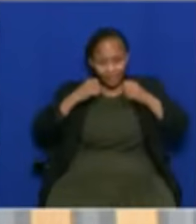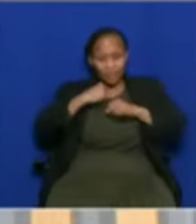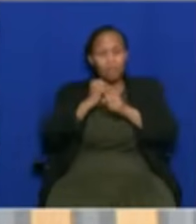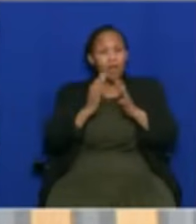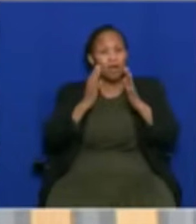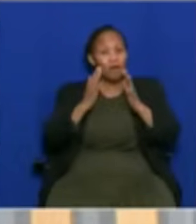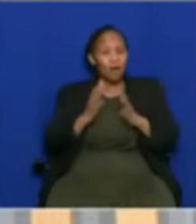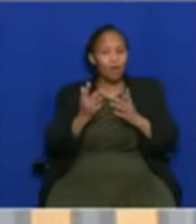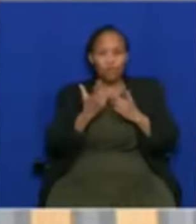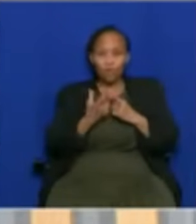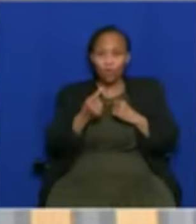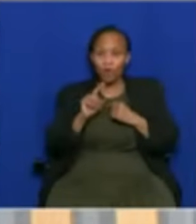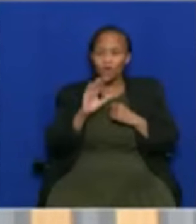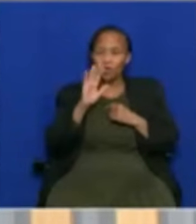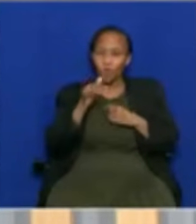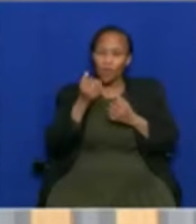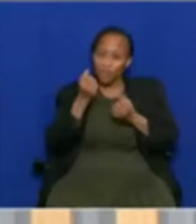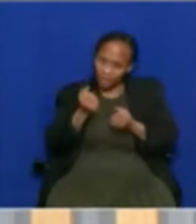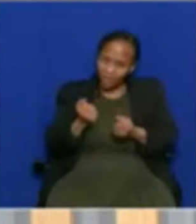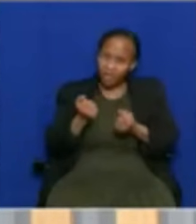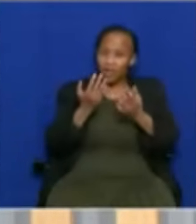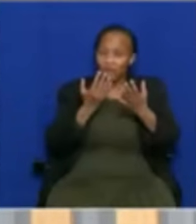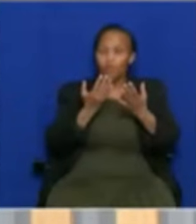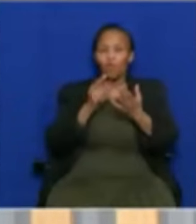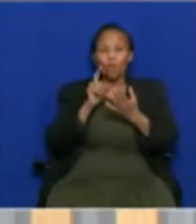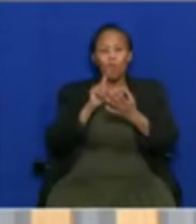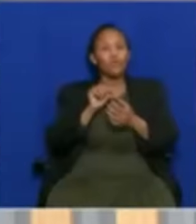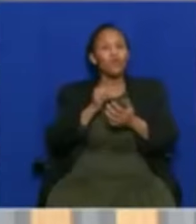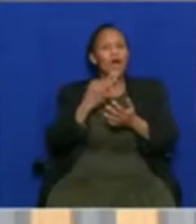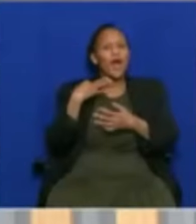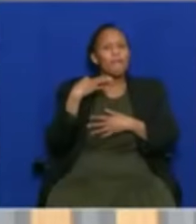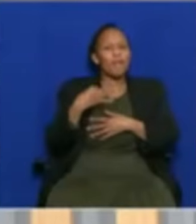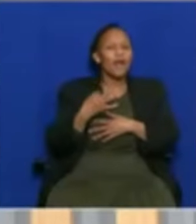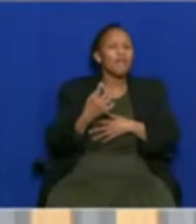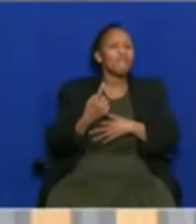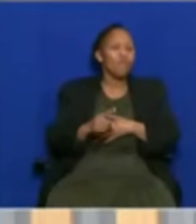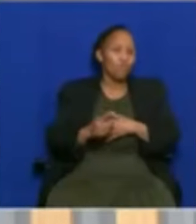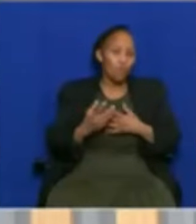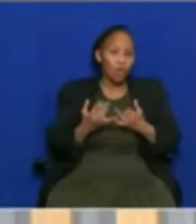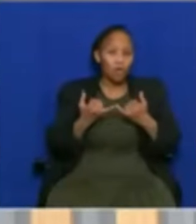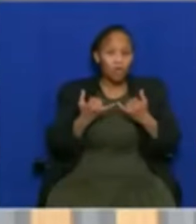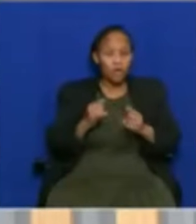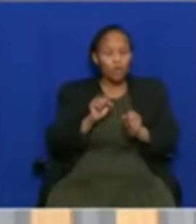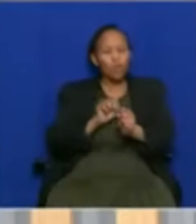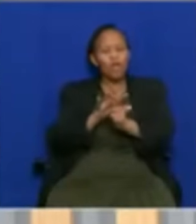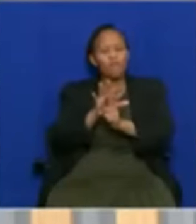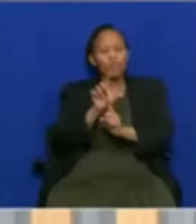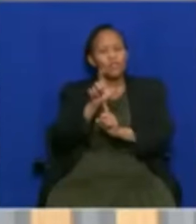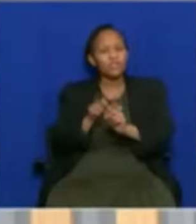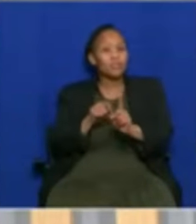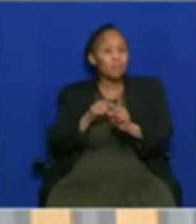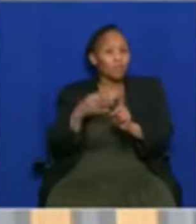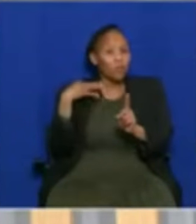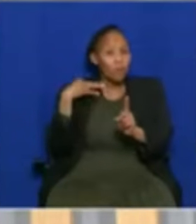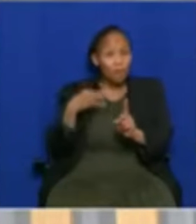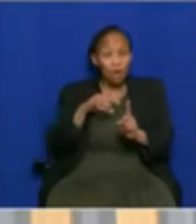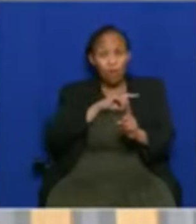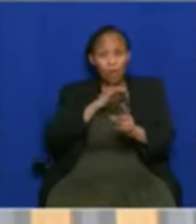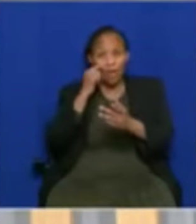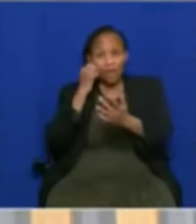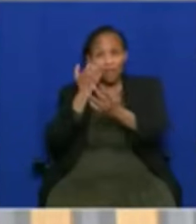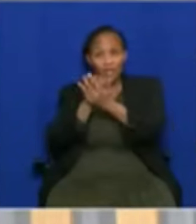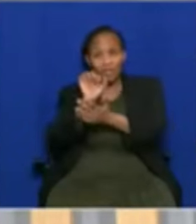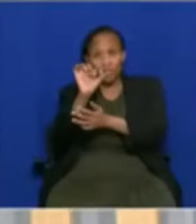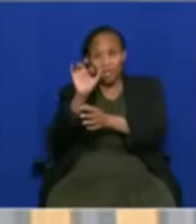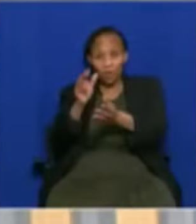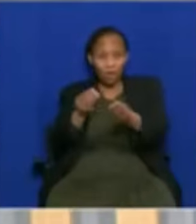for. Right? And you're influencing whoever's going, because they're going to look at this, they're going to listen to your evidence. Why is